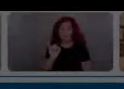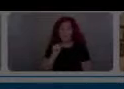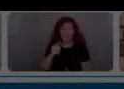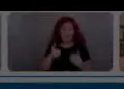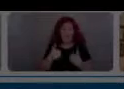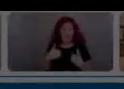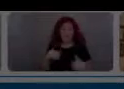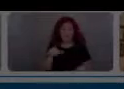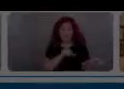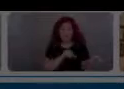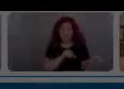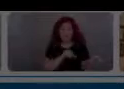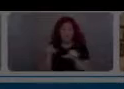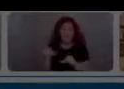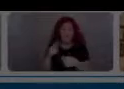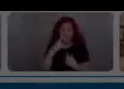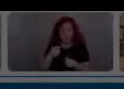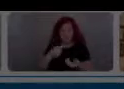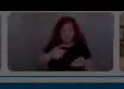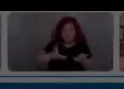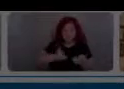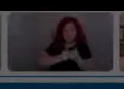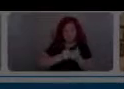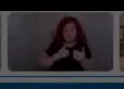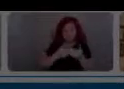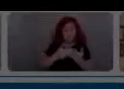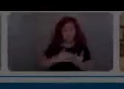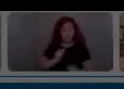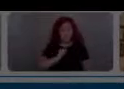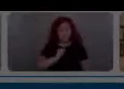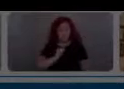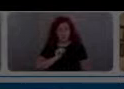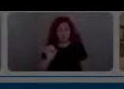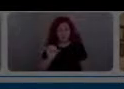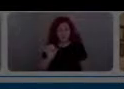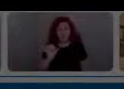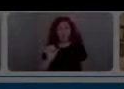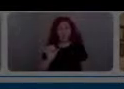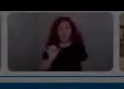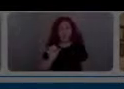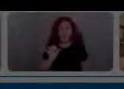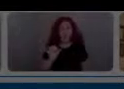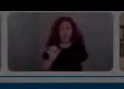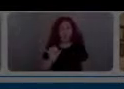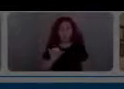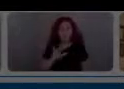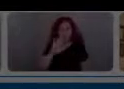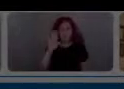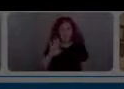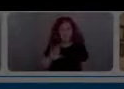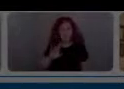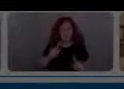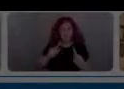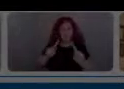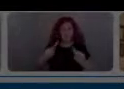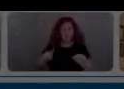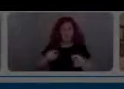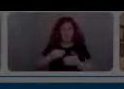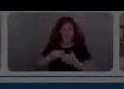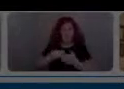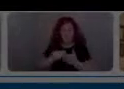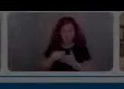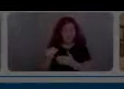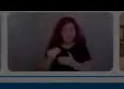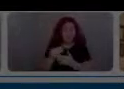in talking with my neighbors and myself we rarely or never go to shop